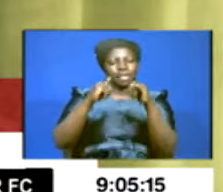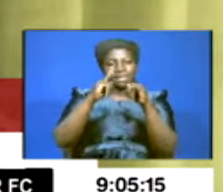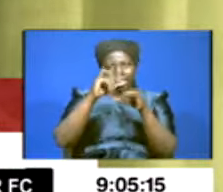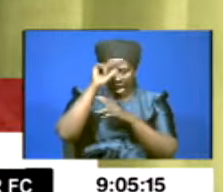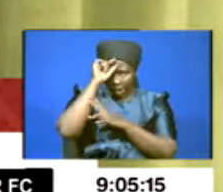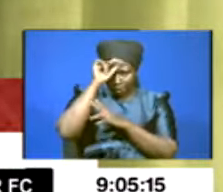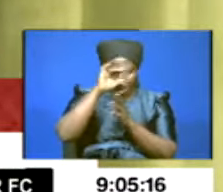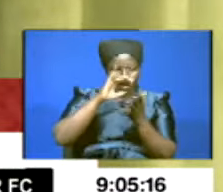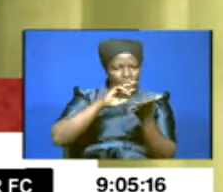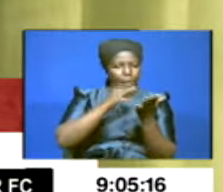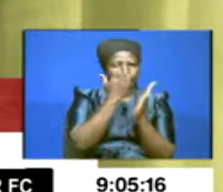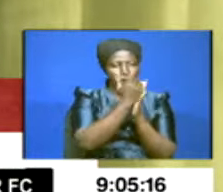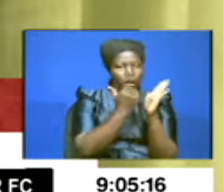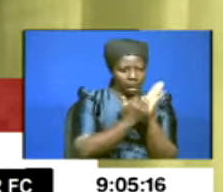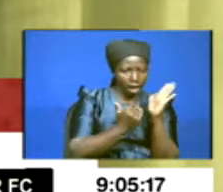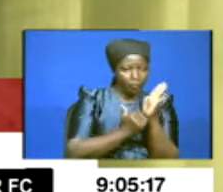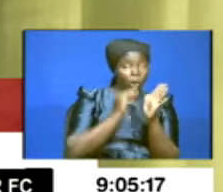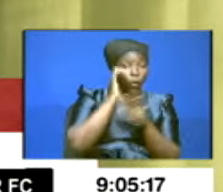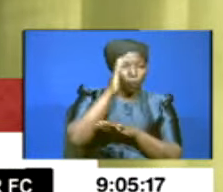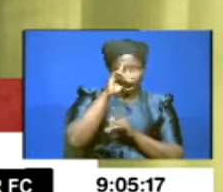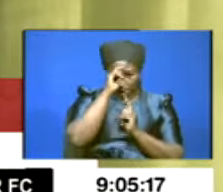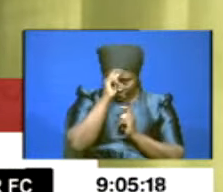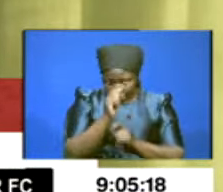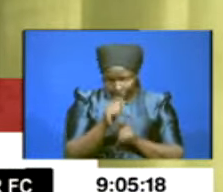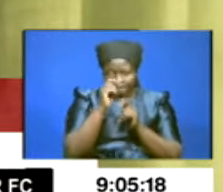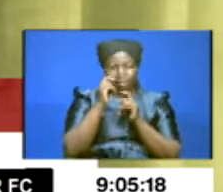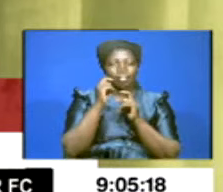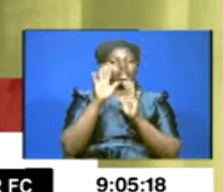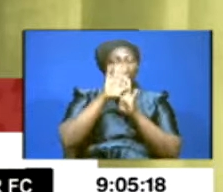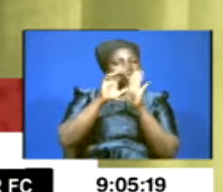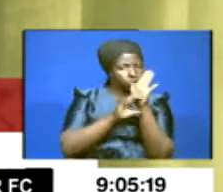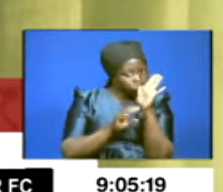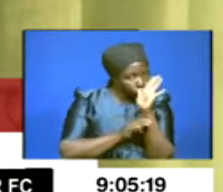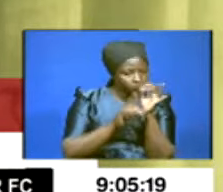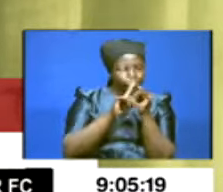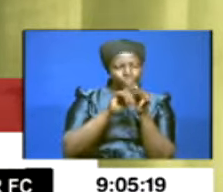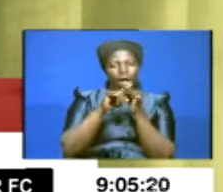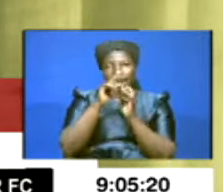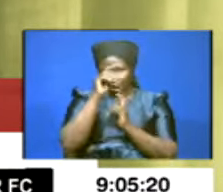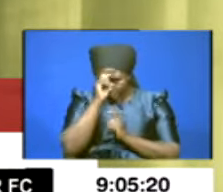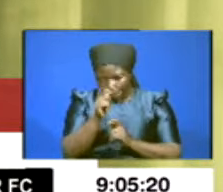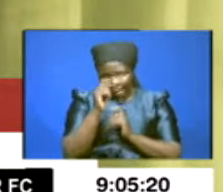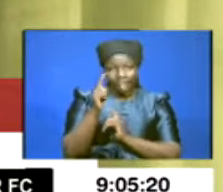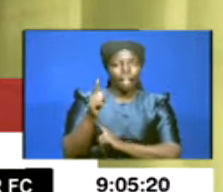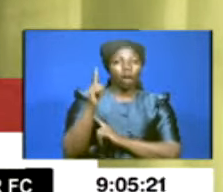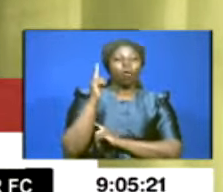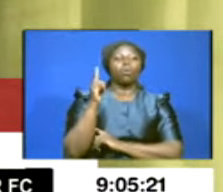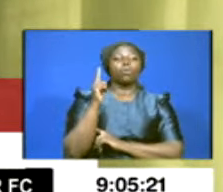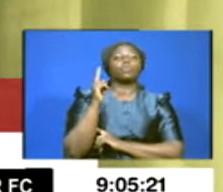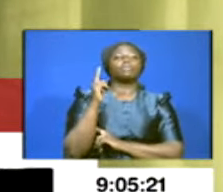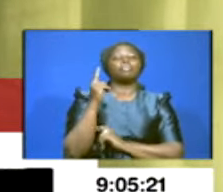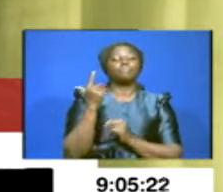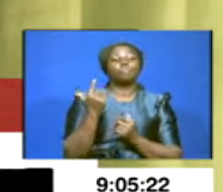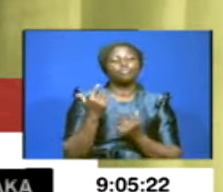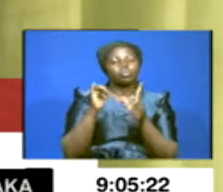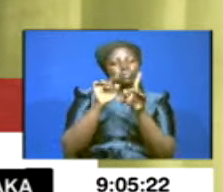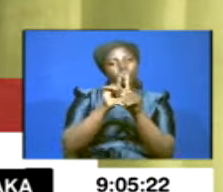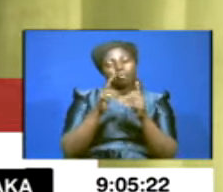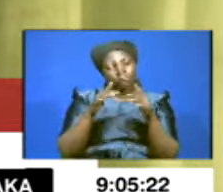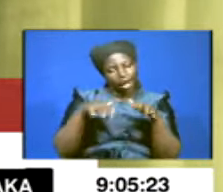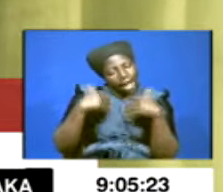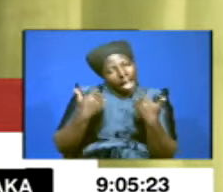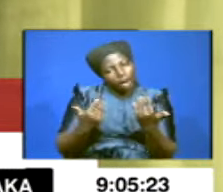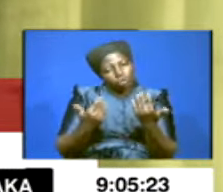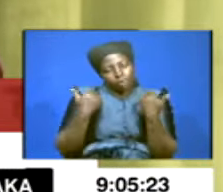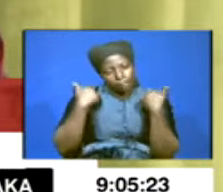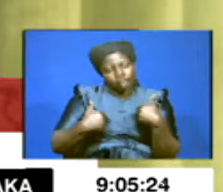the Constitution expects of us and what the law expects of us. As I have undertaken, we're going